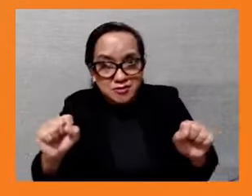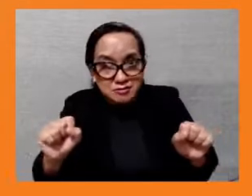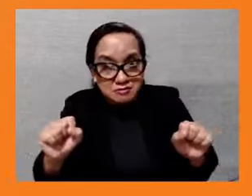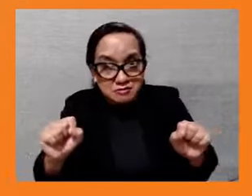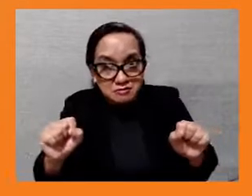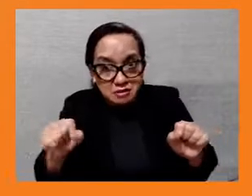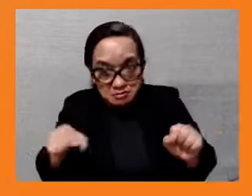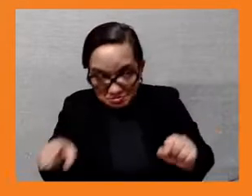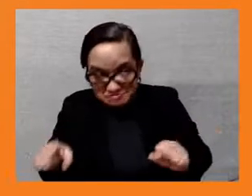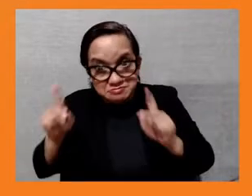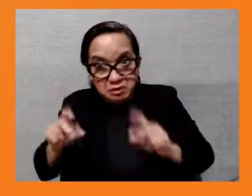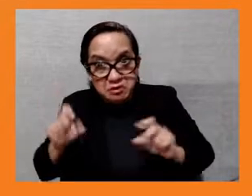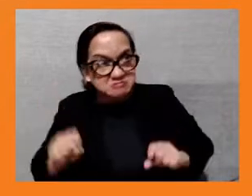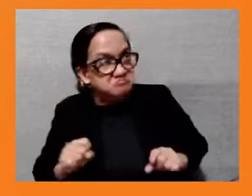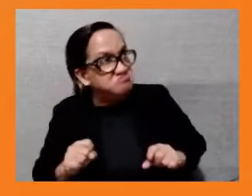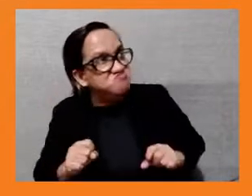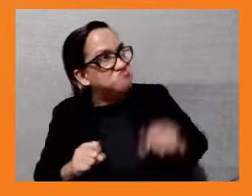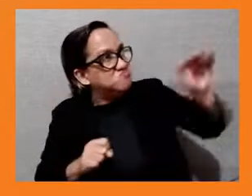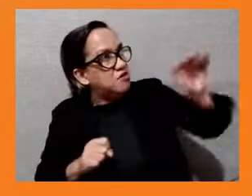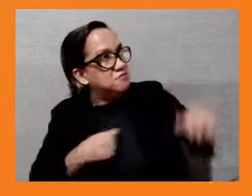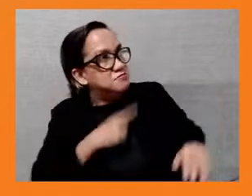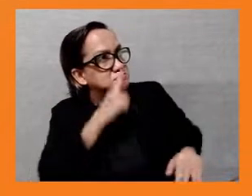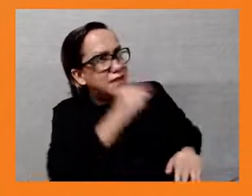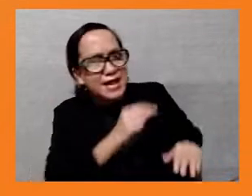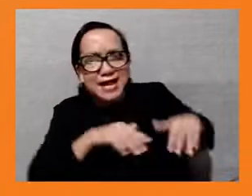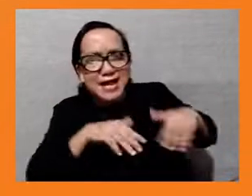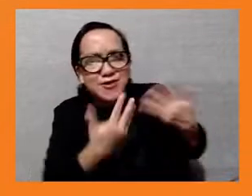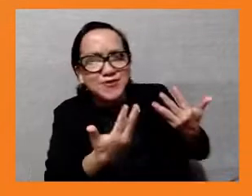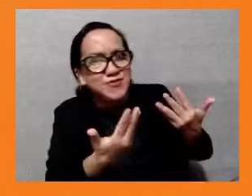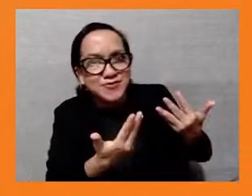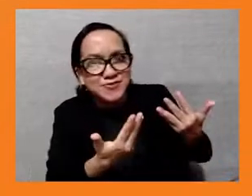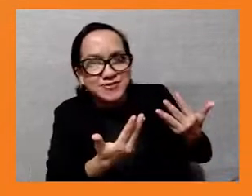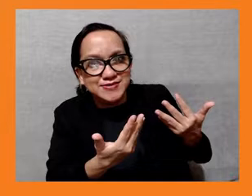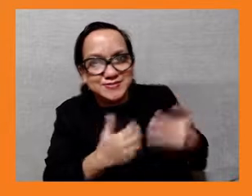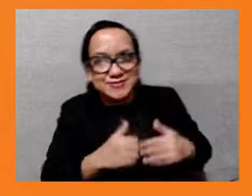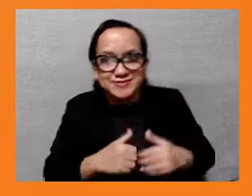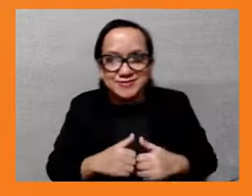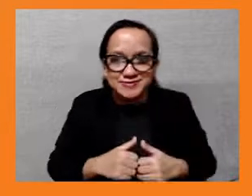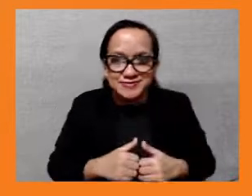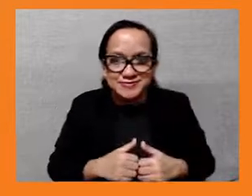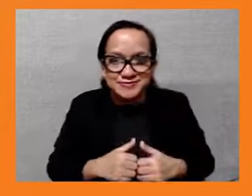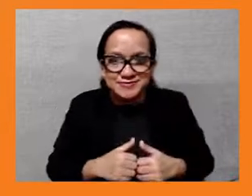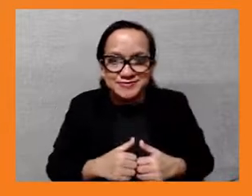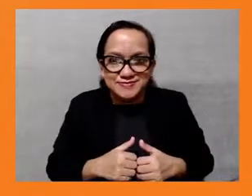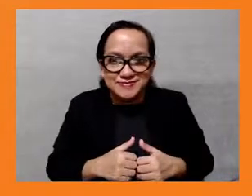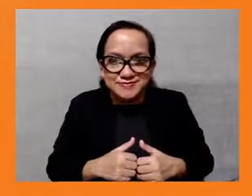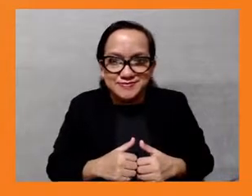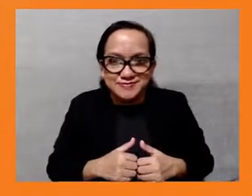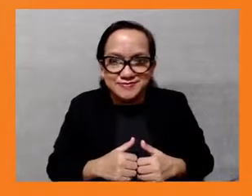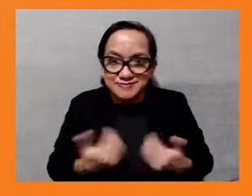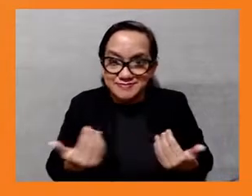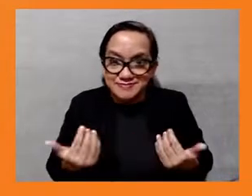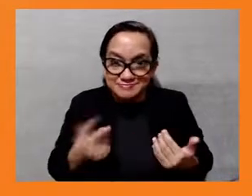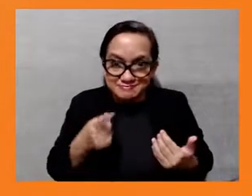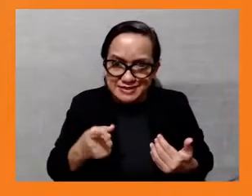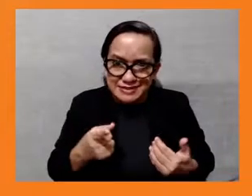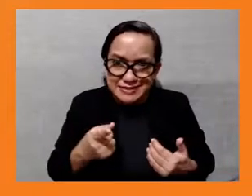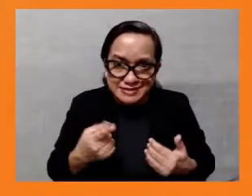just use moderator's privilege and take on two points from Gaia, because the waste to